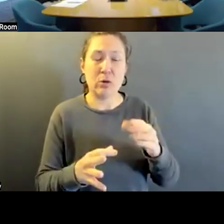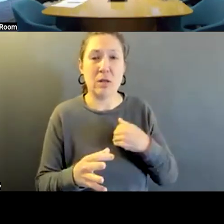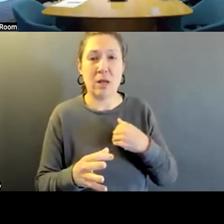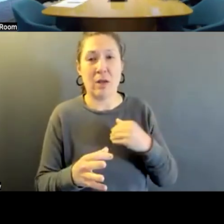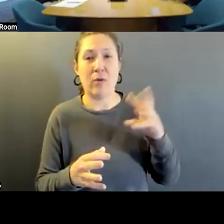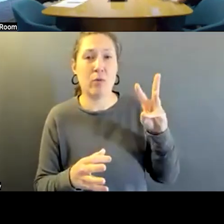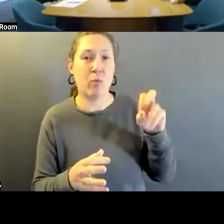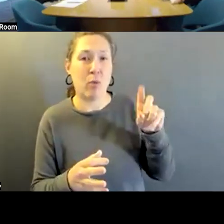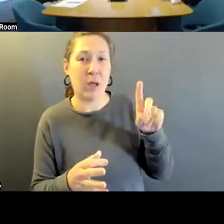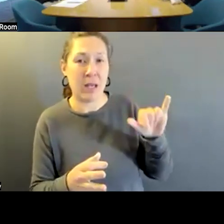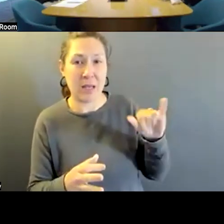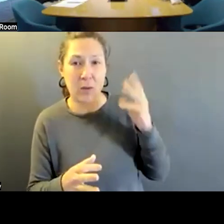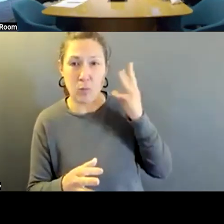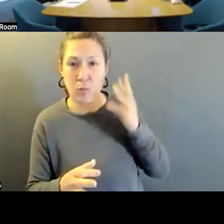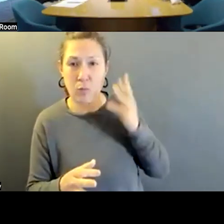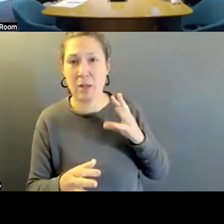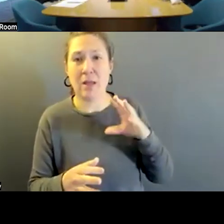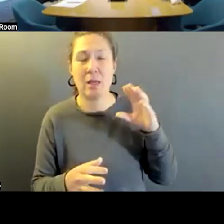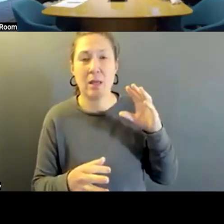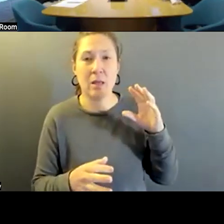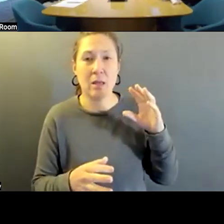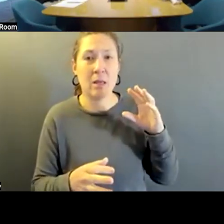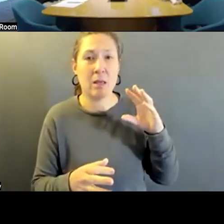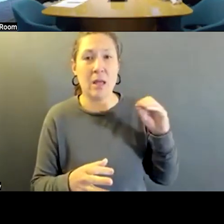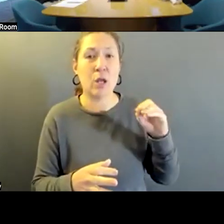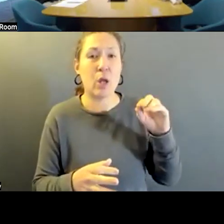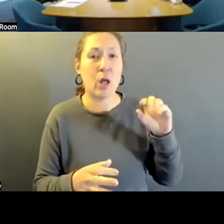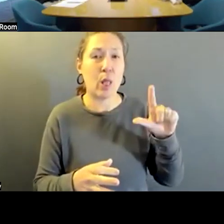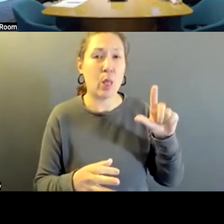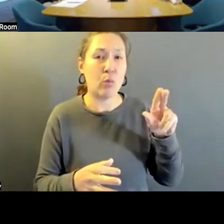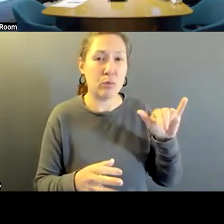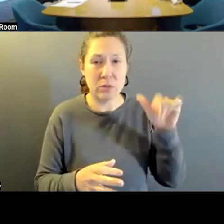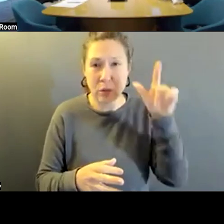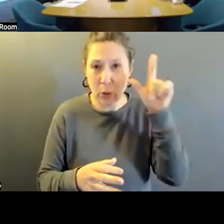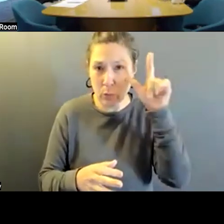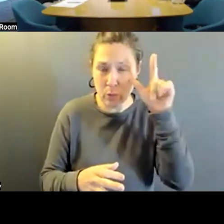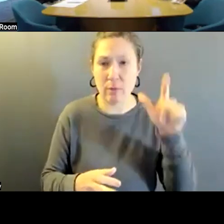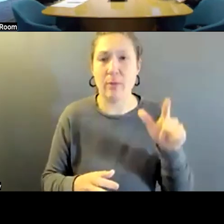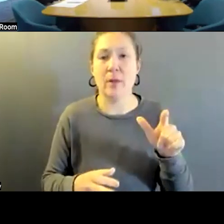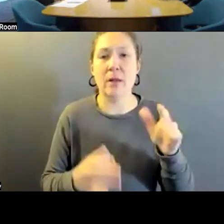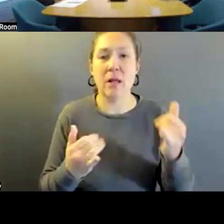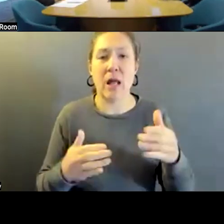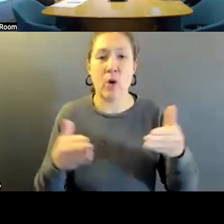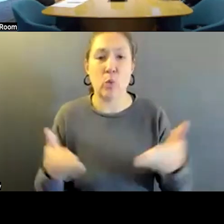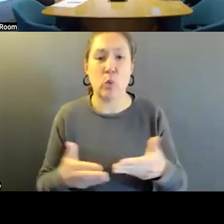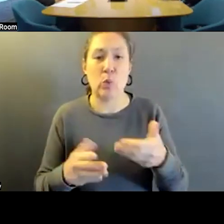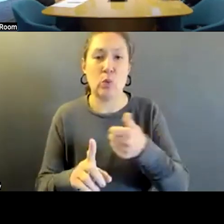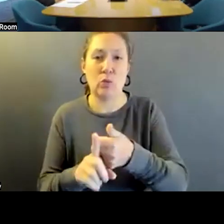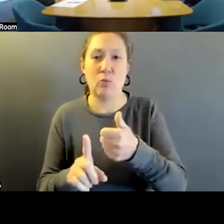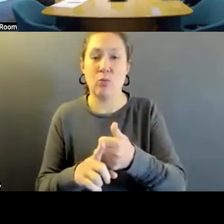with that, I'm going to introduce Dr. Michele Mele and his presentation.